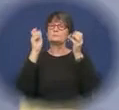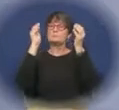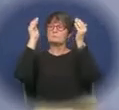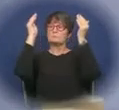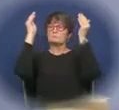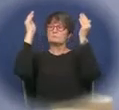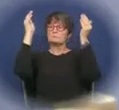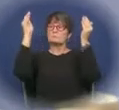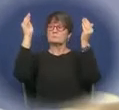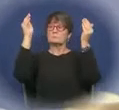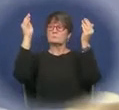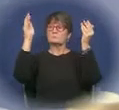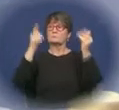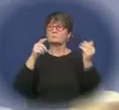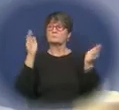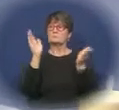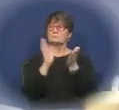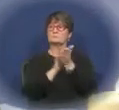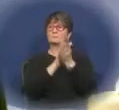alleluia,